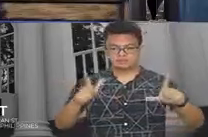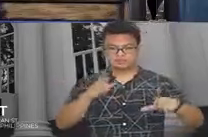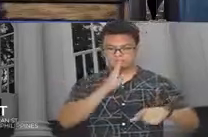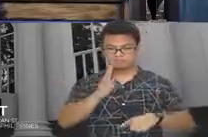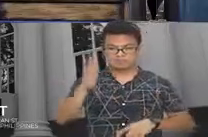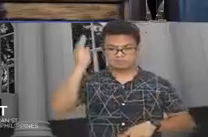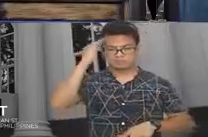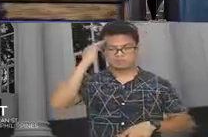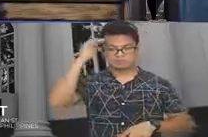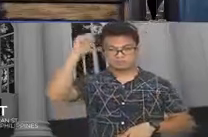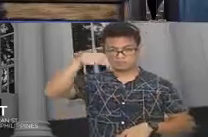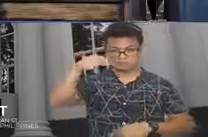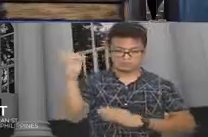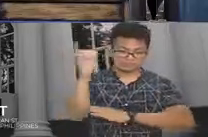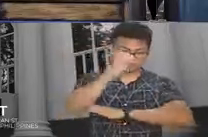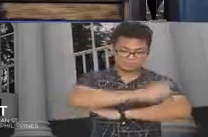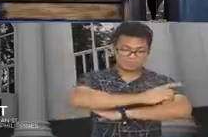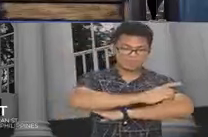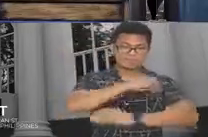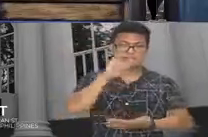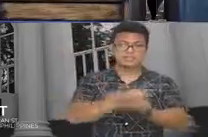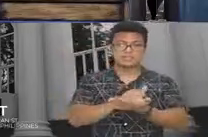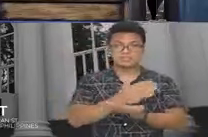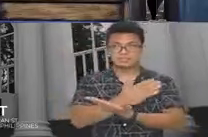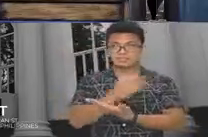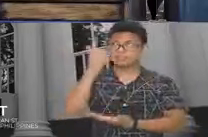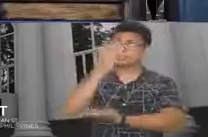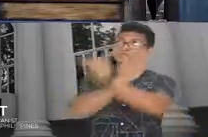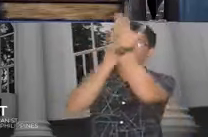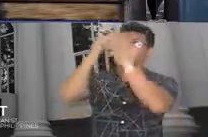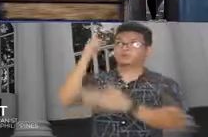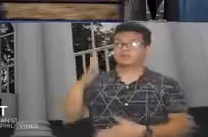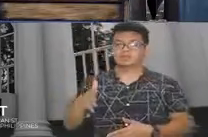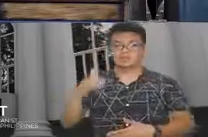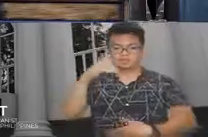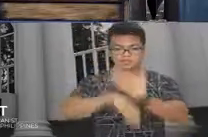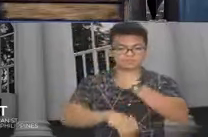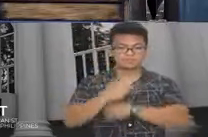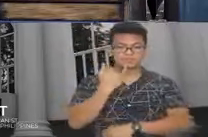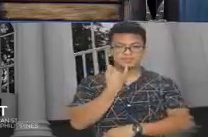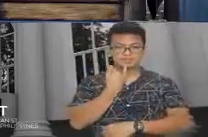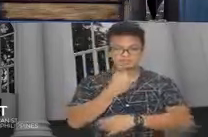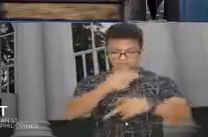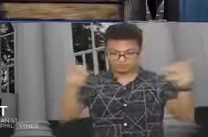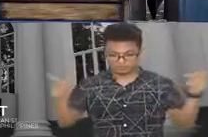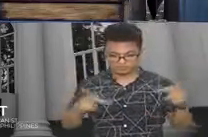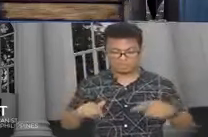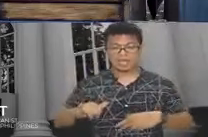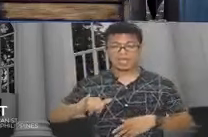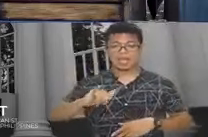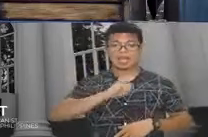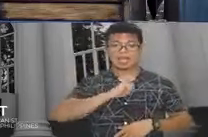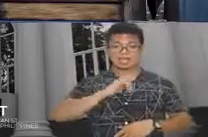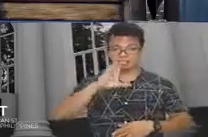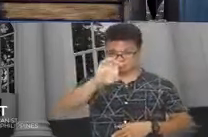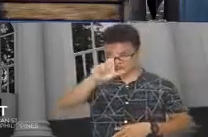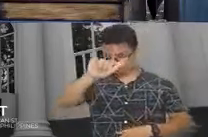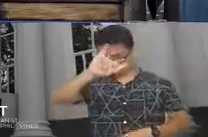Let it be known this day that thou art God in Israel, and that I am your